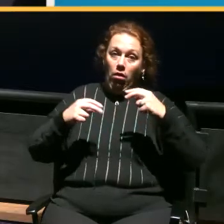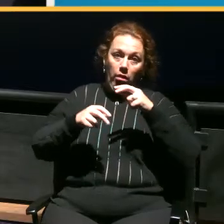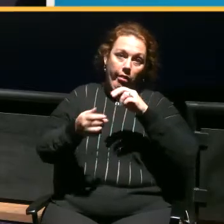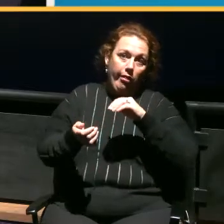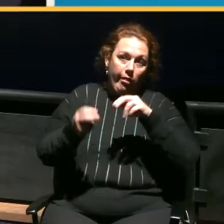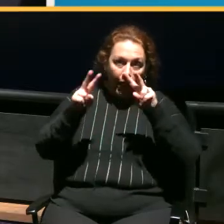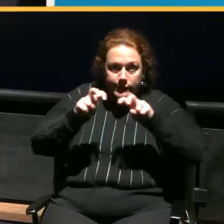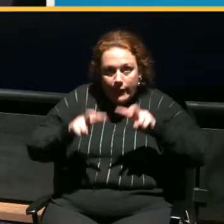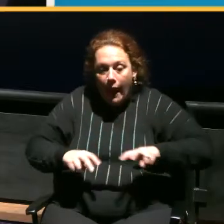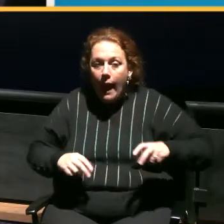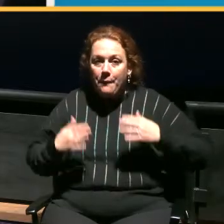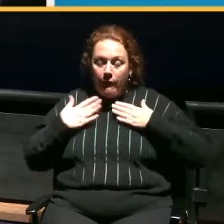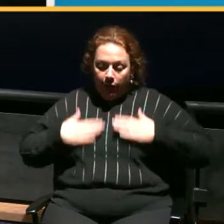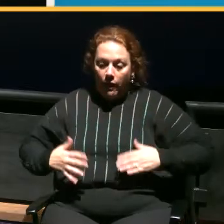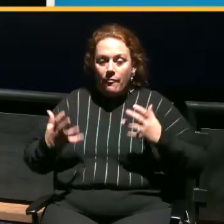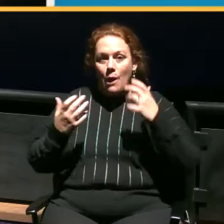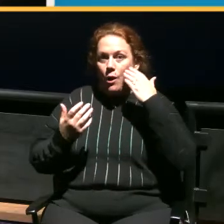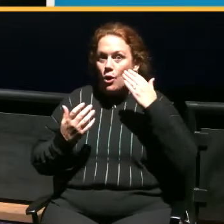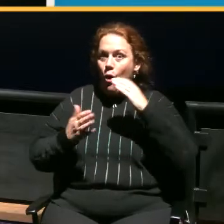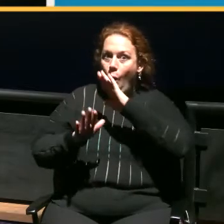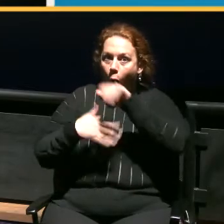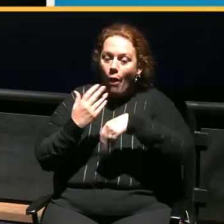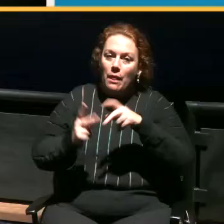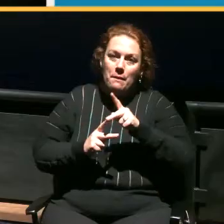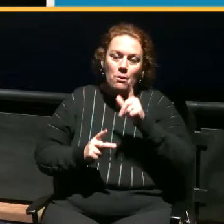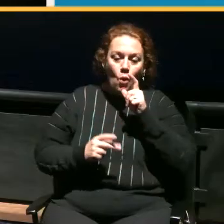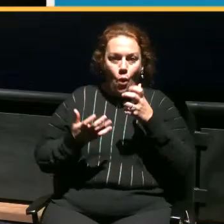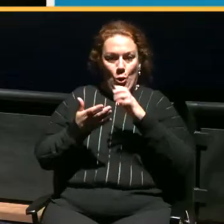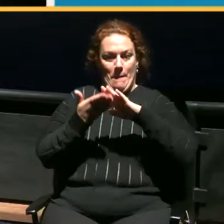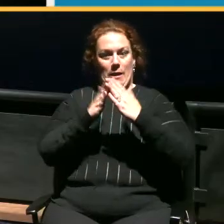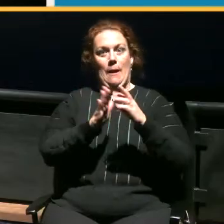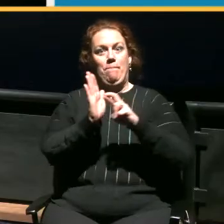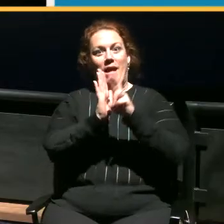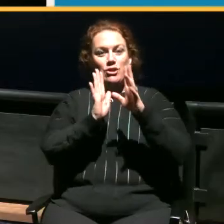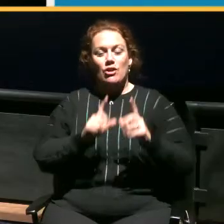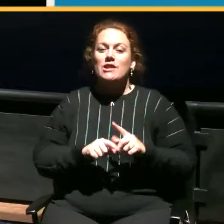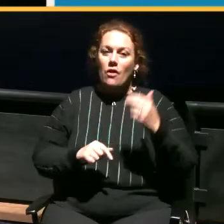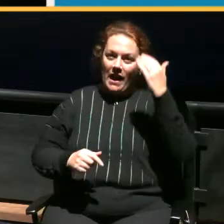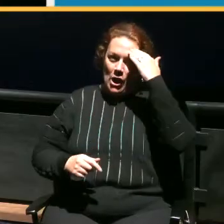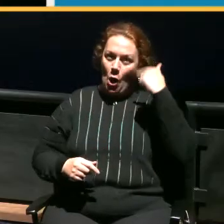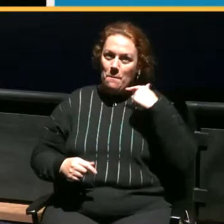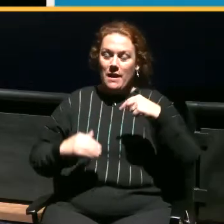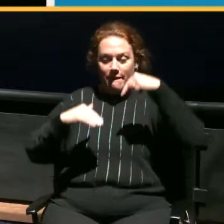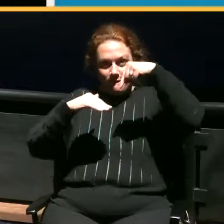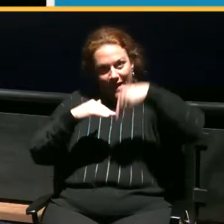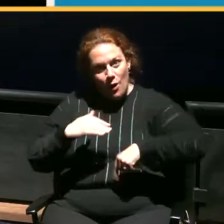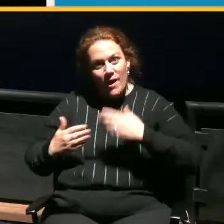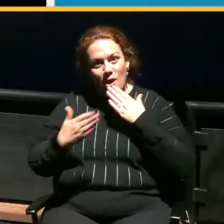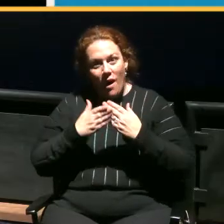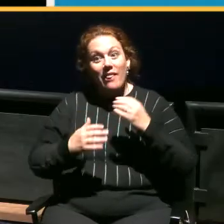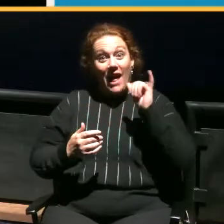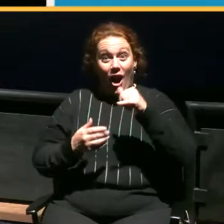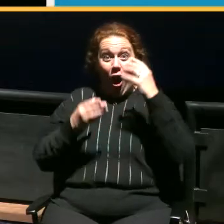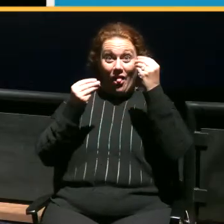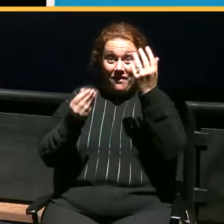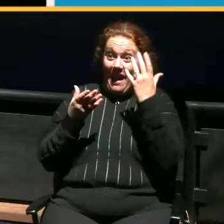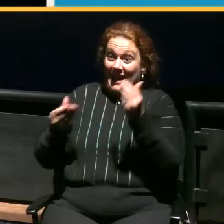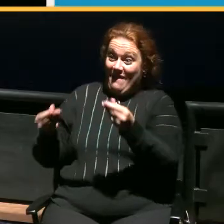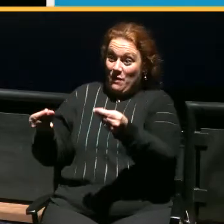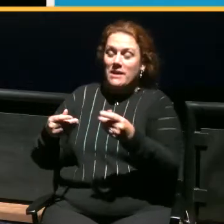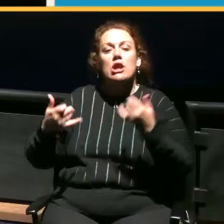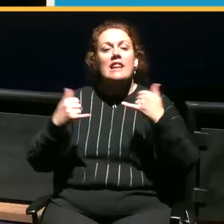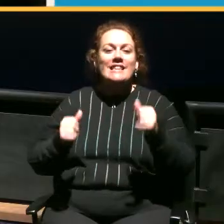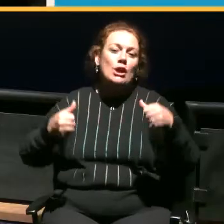process. They want to know all the people who are trying to become astronauts, what they're all about. So they got to know me very well, and with that information, they rejected me. So I was 0 for